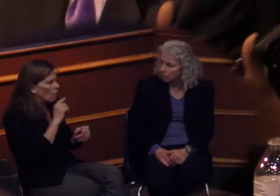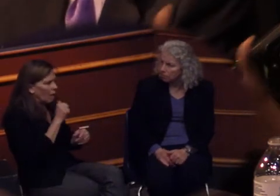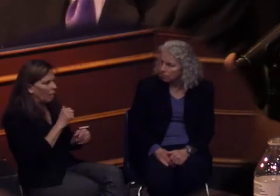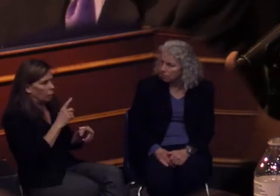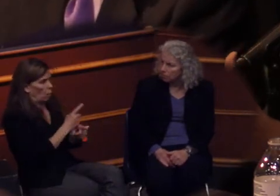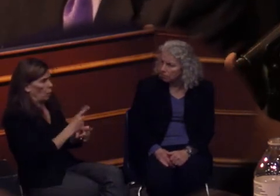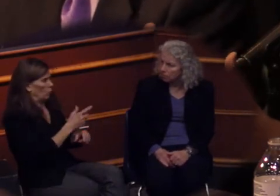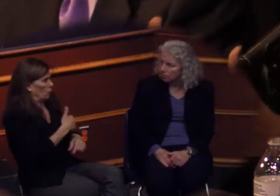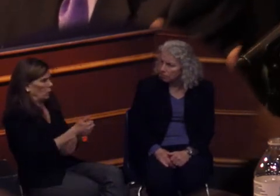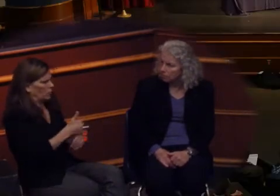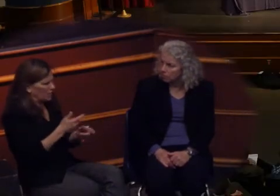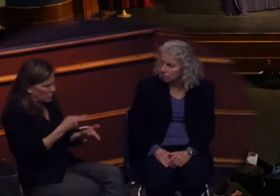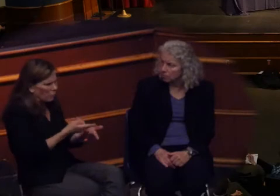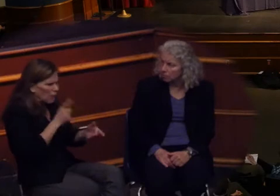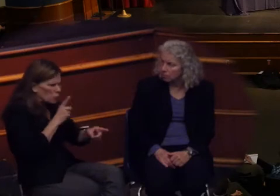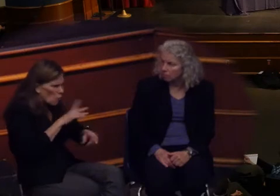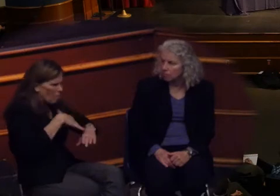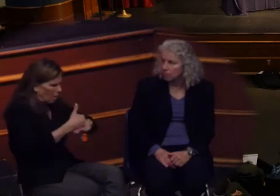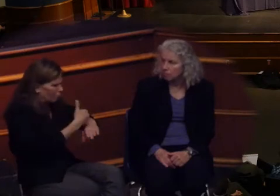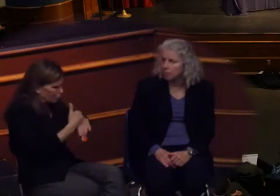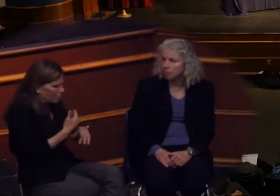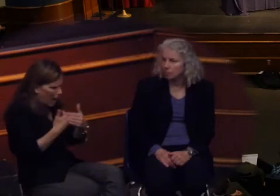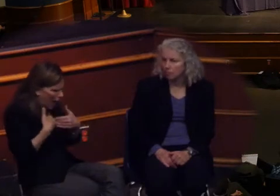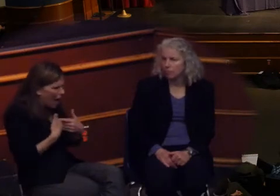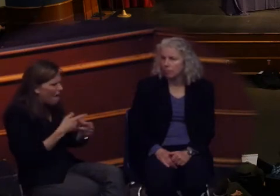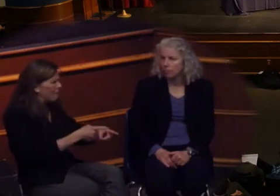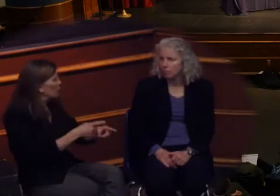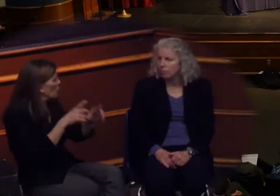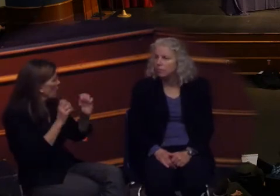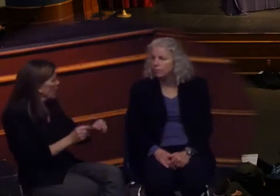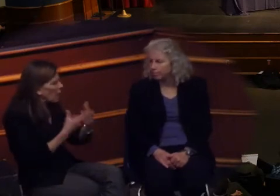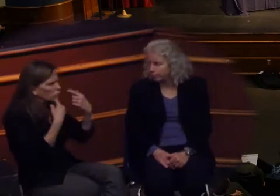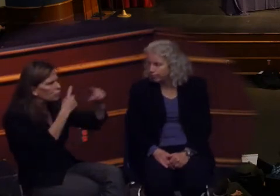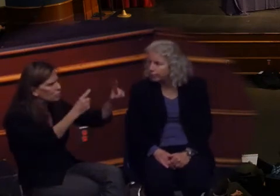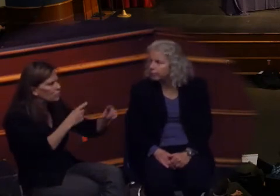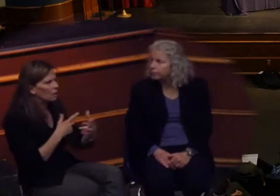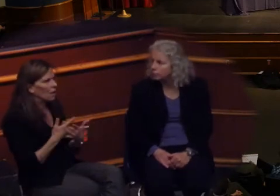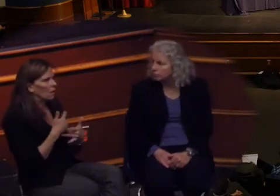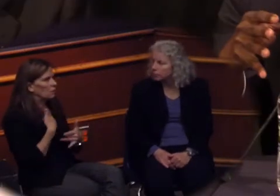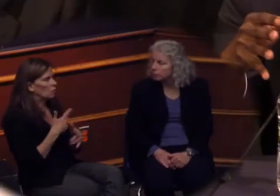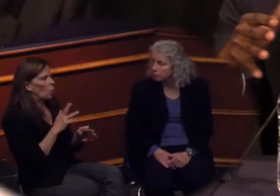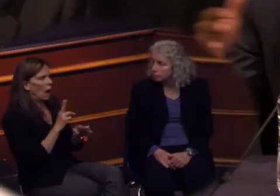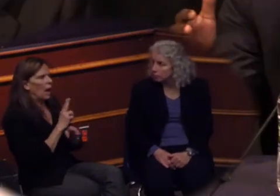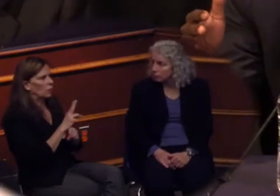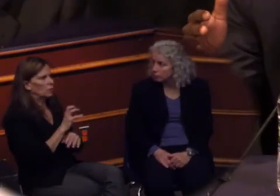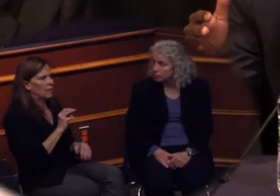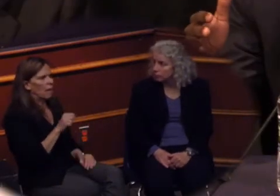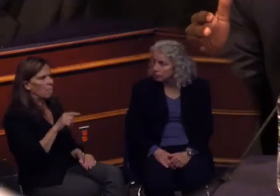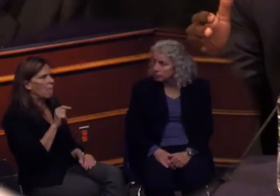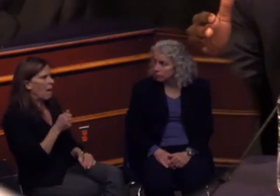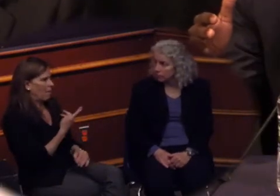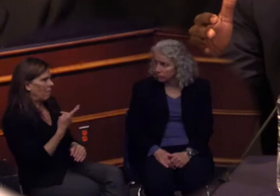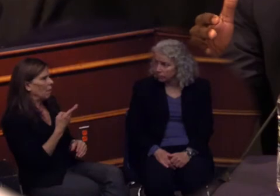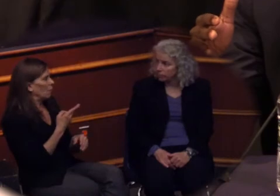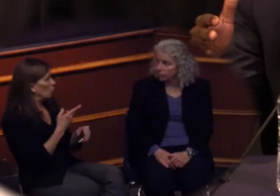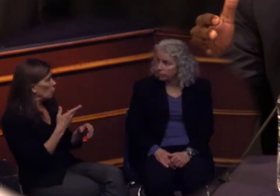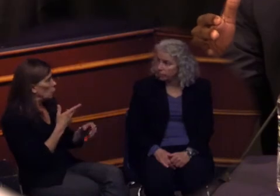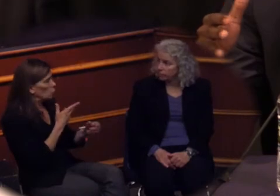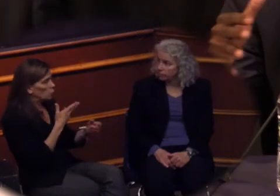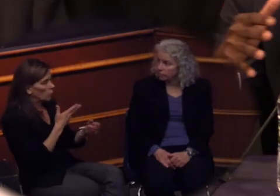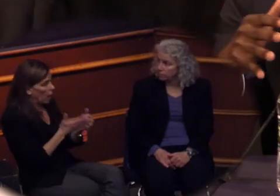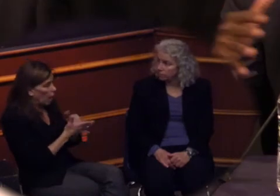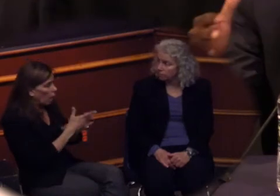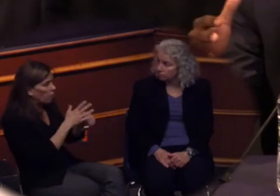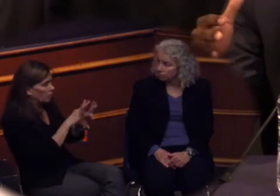transportation have those in place. So I used Empath and Newton to help children and families. Newton Public